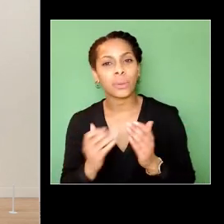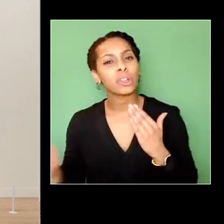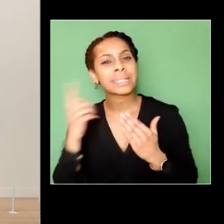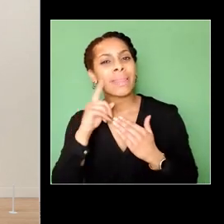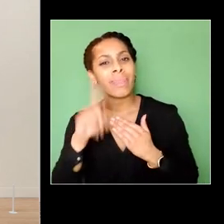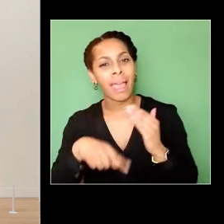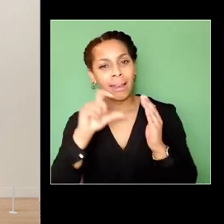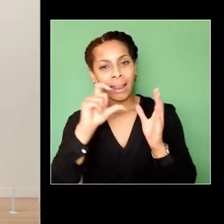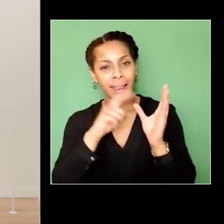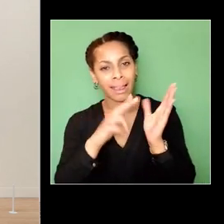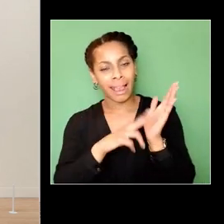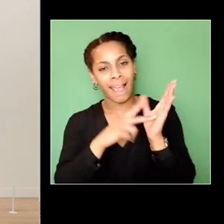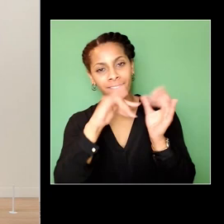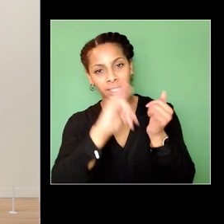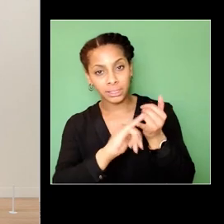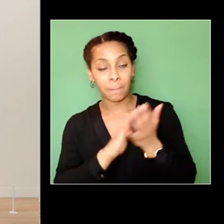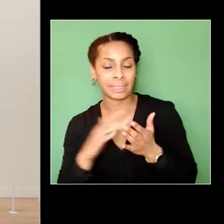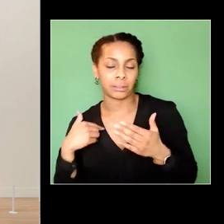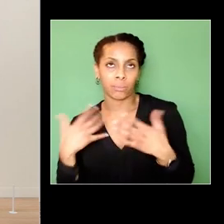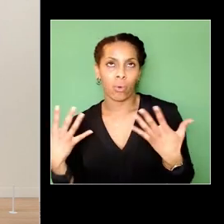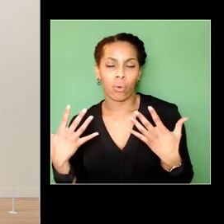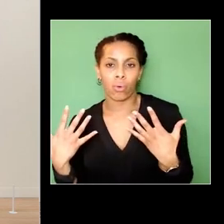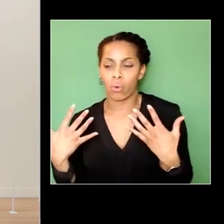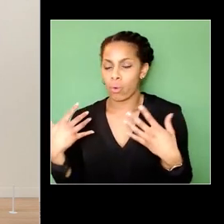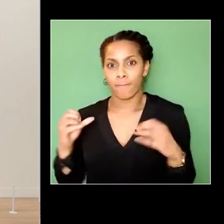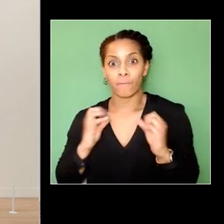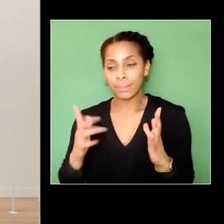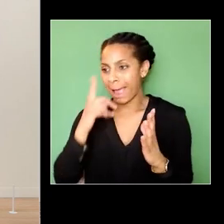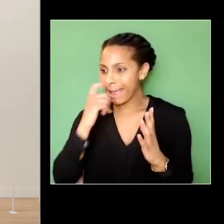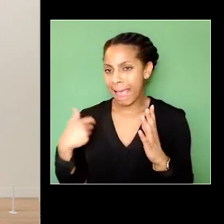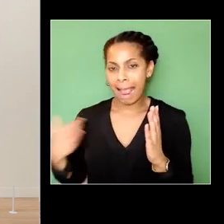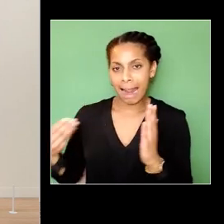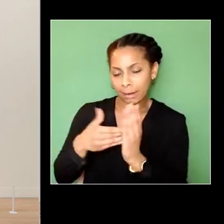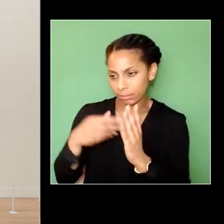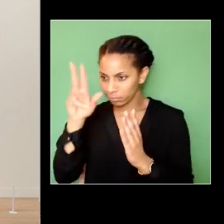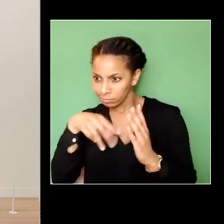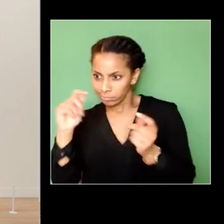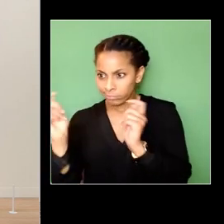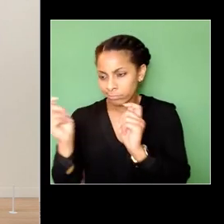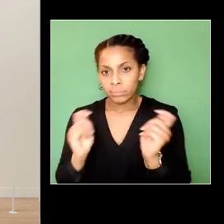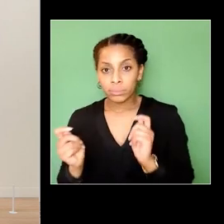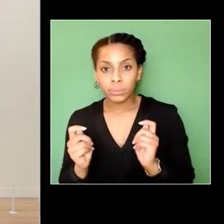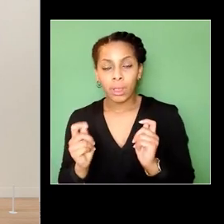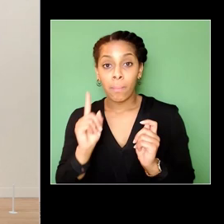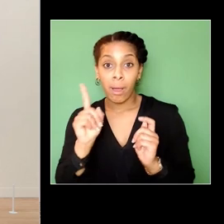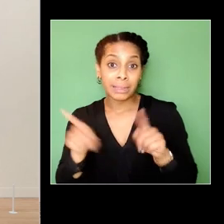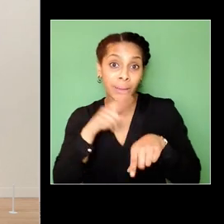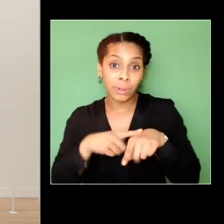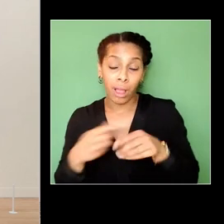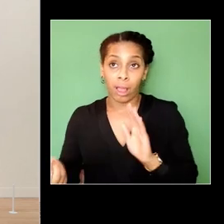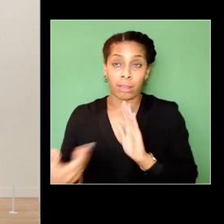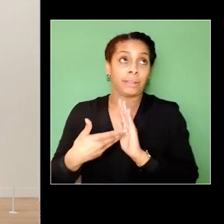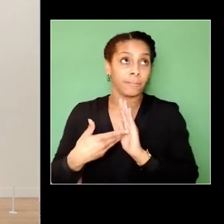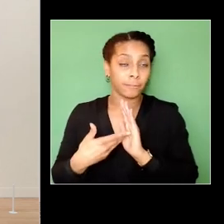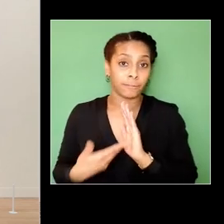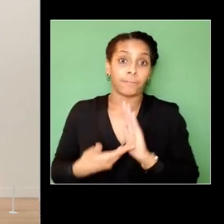allowed me a lot more freedom in that, but also it's a lot more problems. And I think that idea of